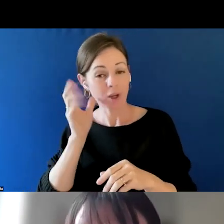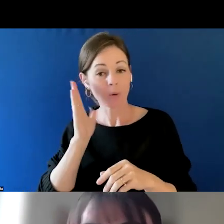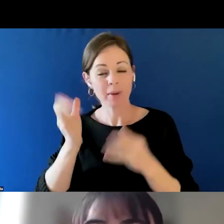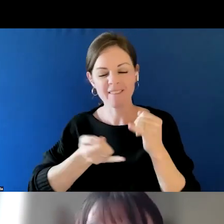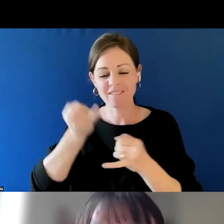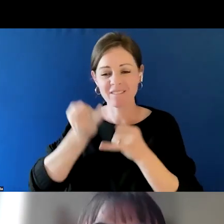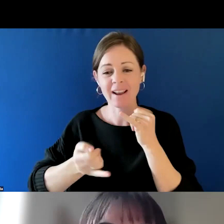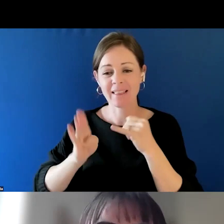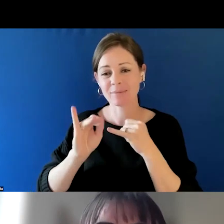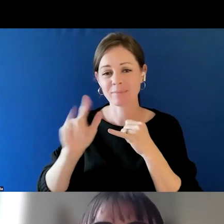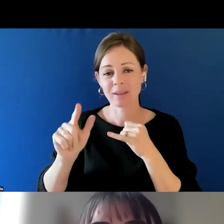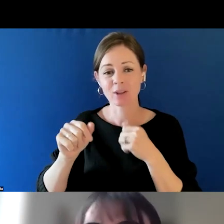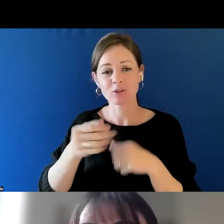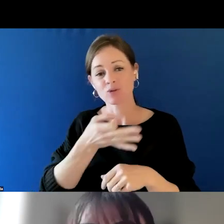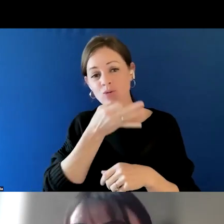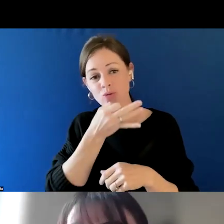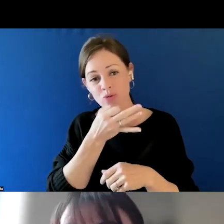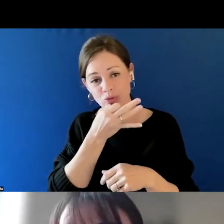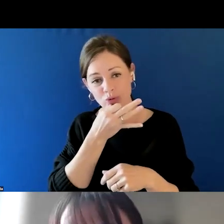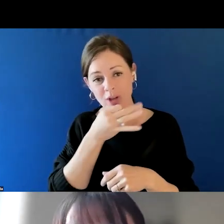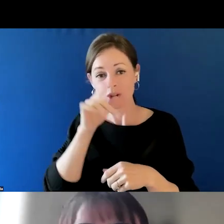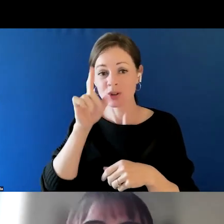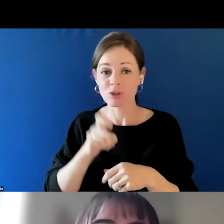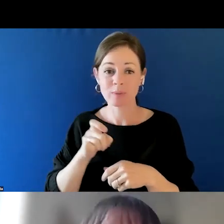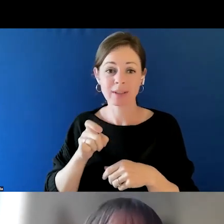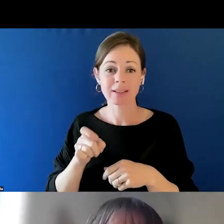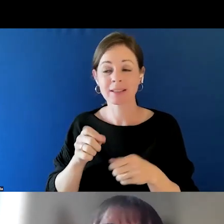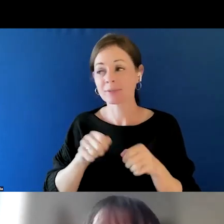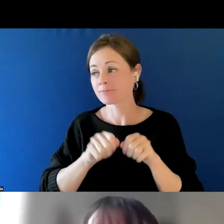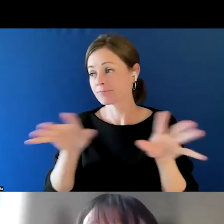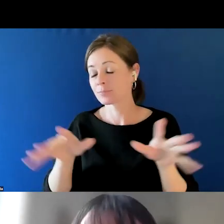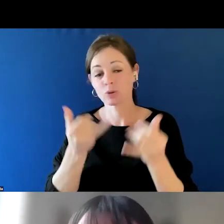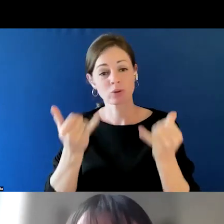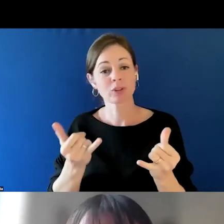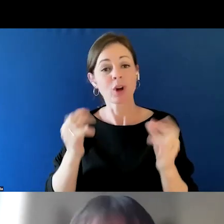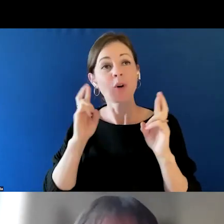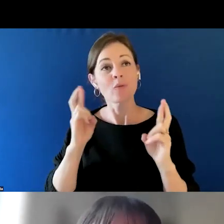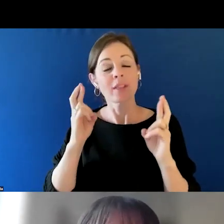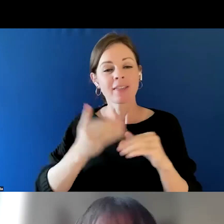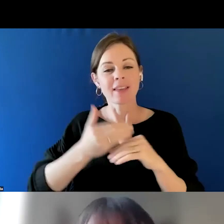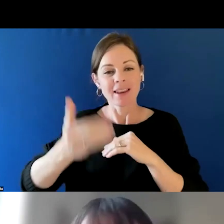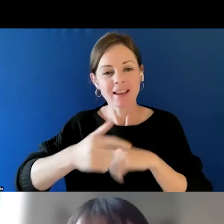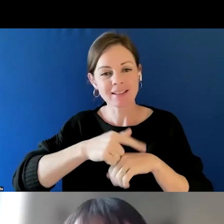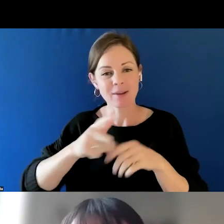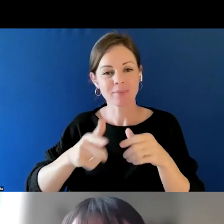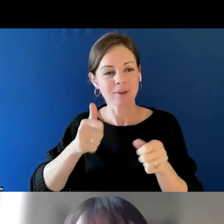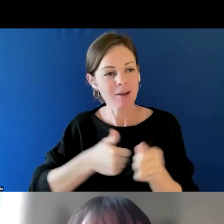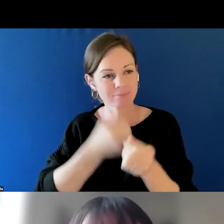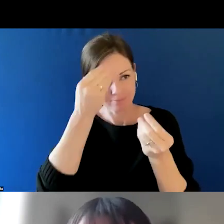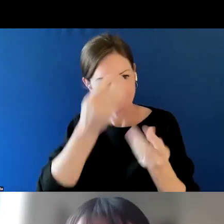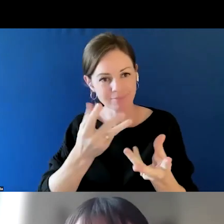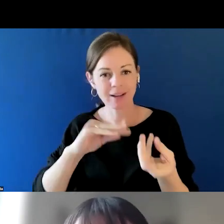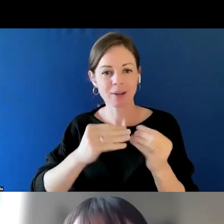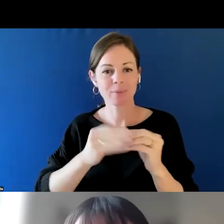finalized bill shortly. We heard it should be released today. So hopefully by the next time we're updating you, we'll be able to give you numbers